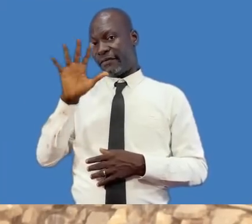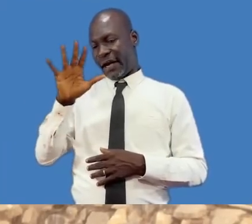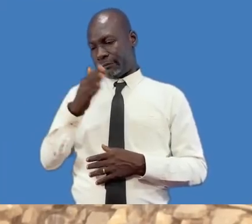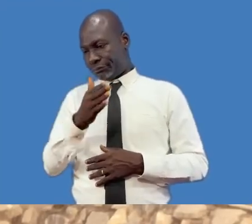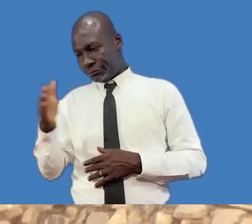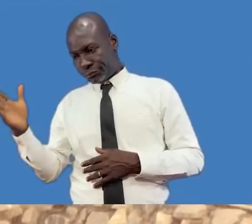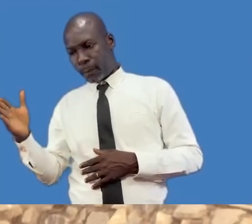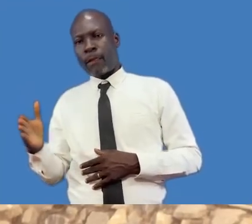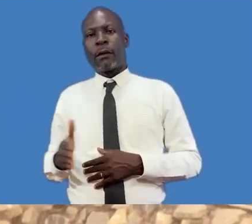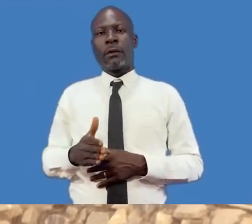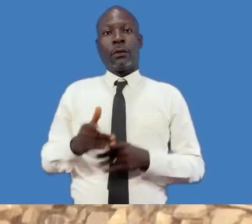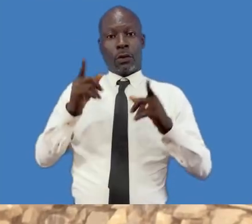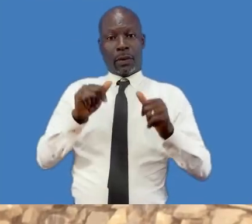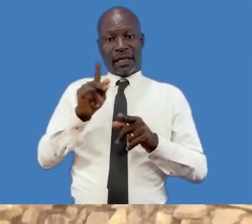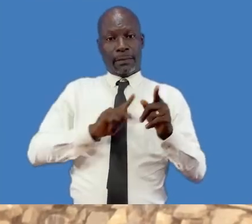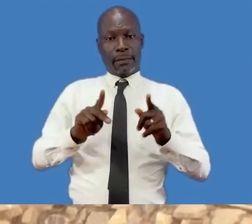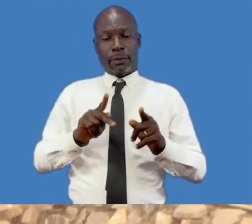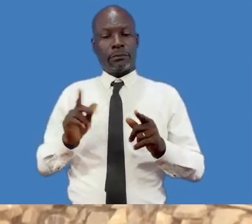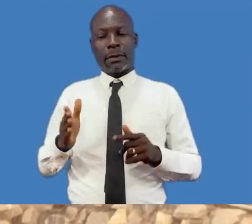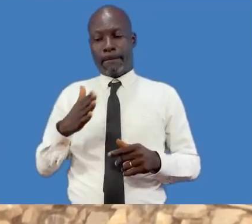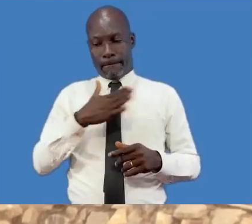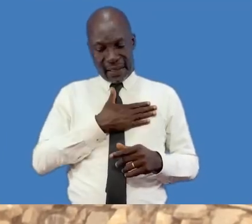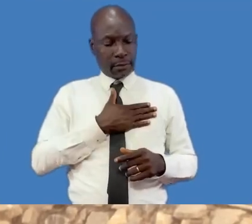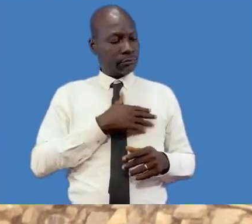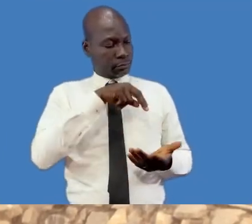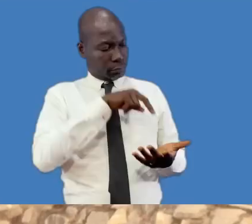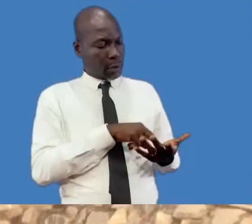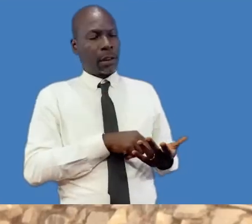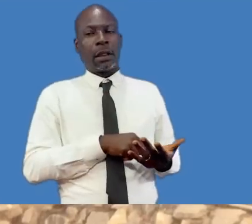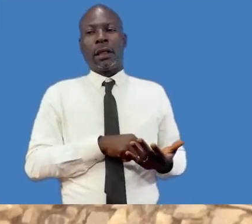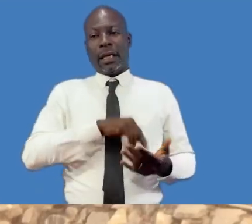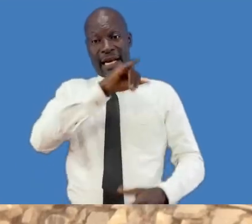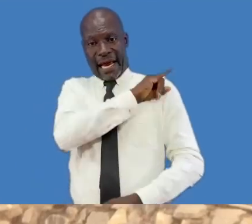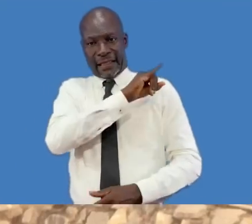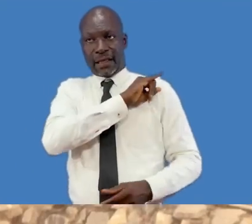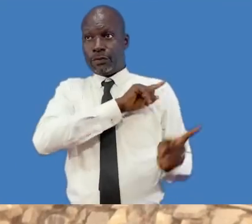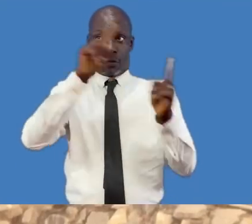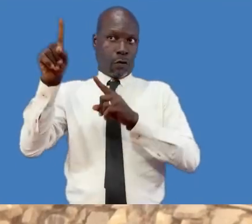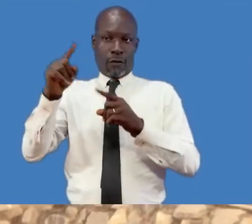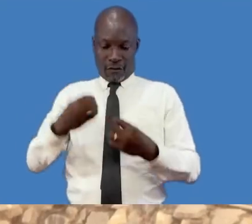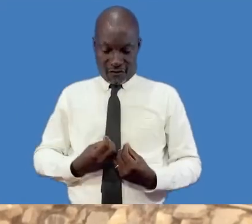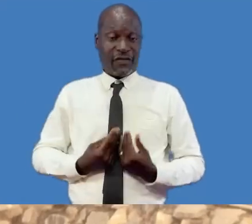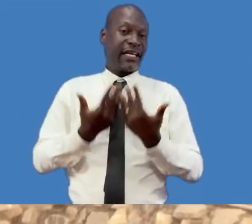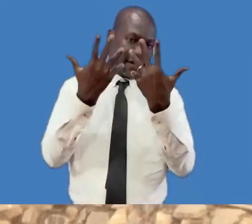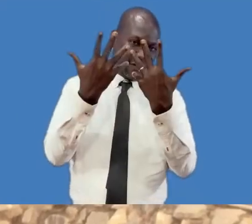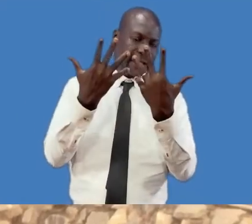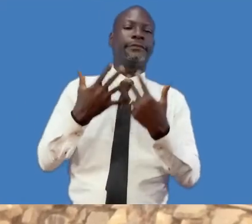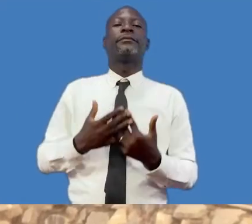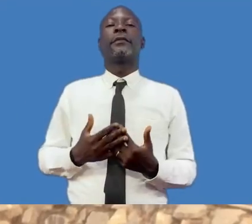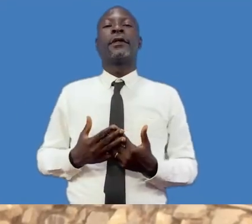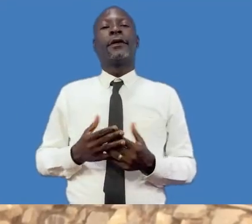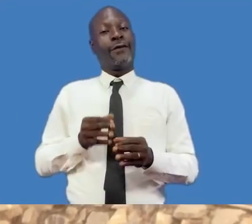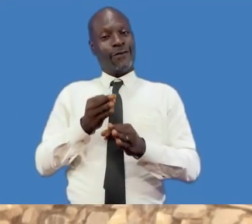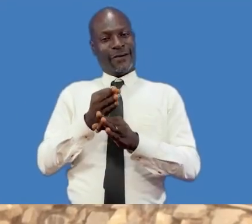se emrante abunyina ha na menne abofra no ye ko esro ho ye ko bo afode ama awurade